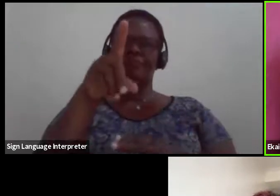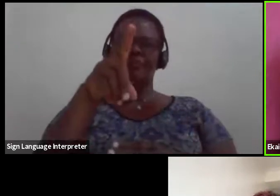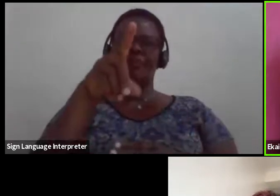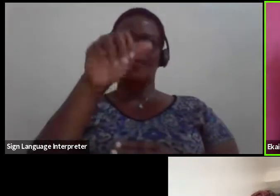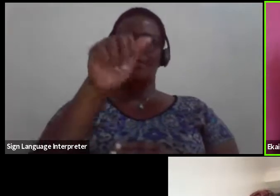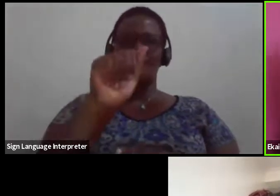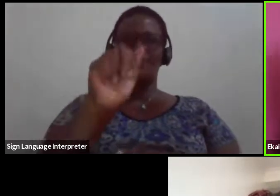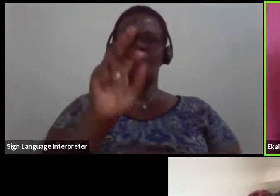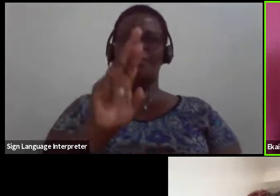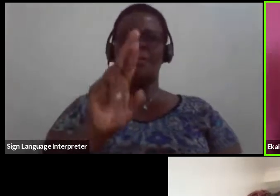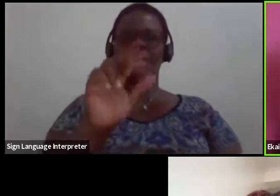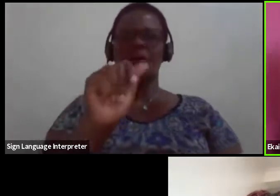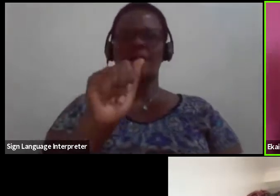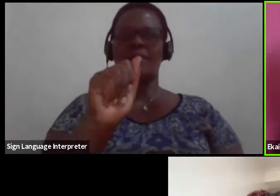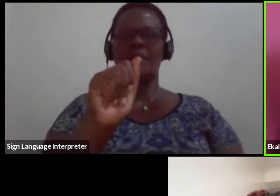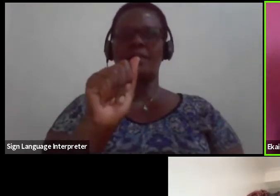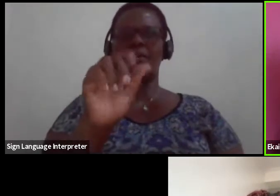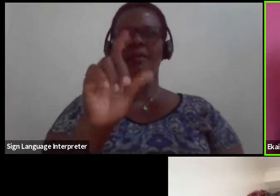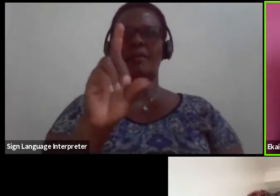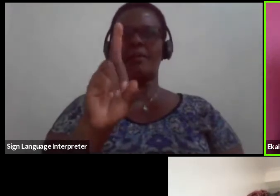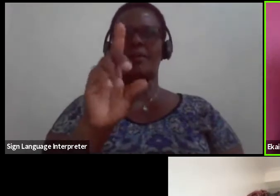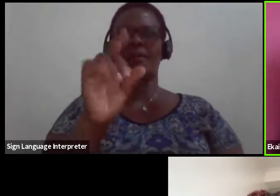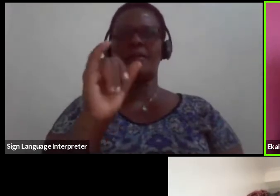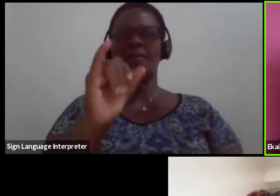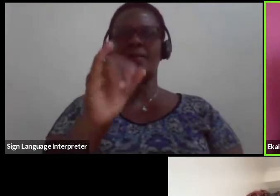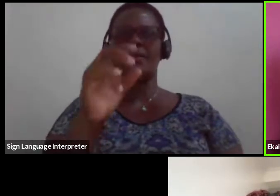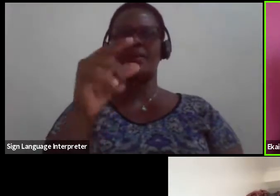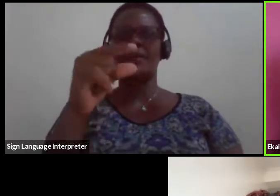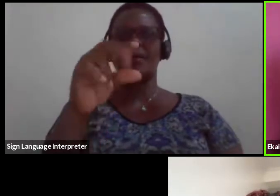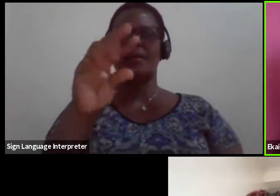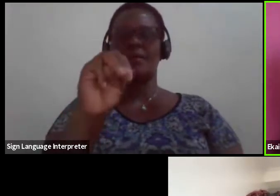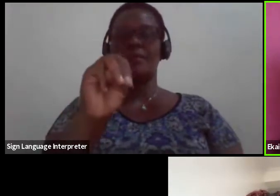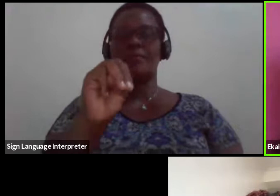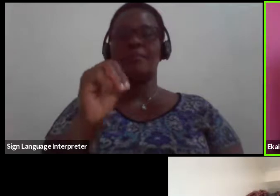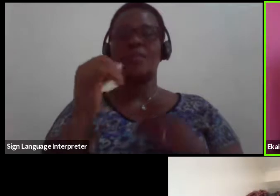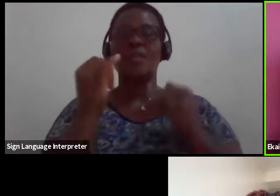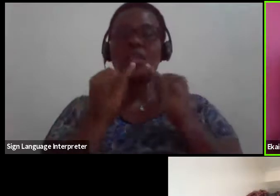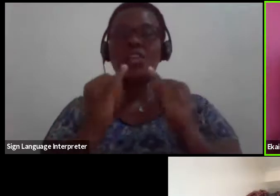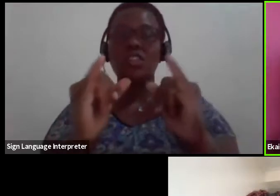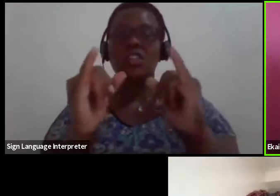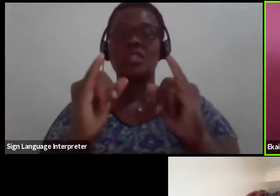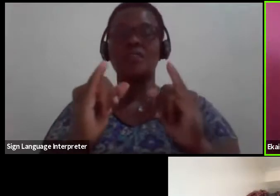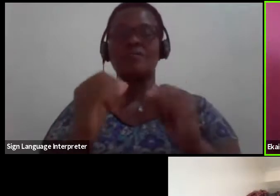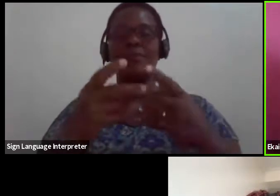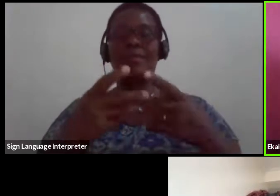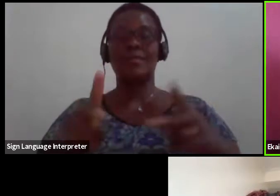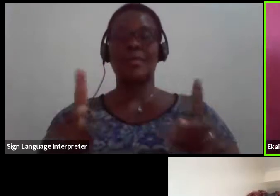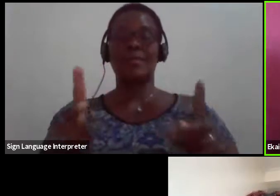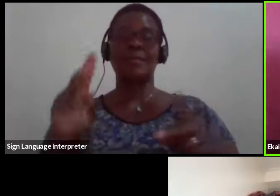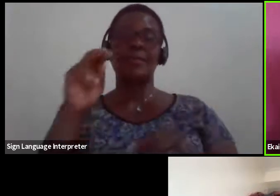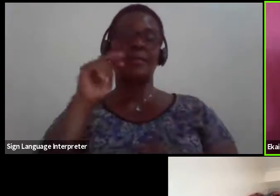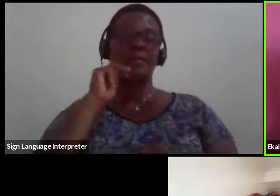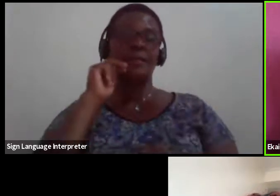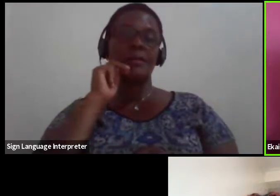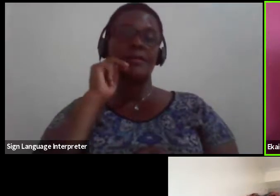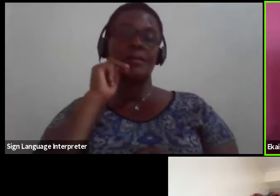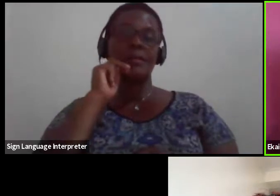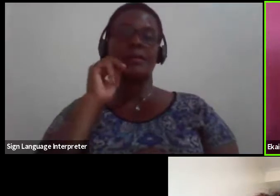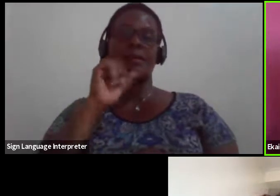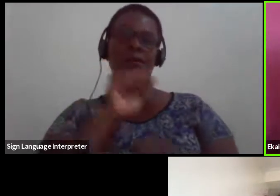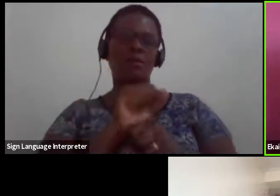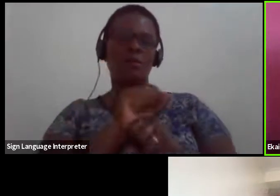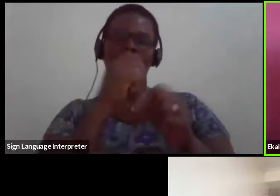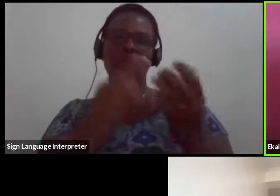organization which originally began in Nigeria, working on digital rights and digital inclusion. And our work has